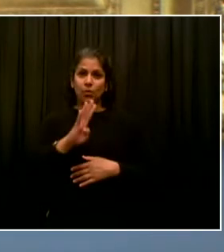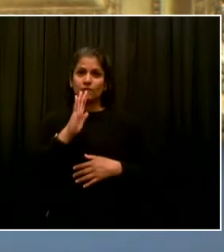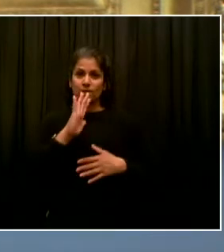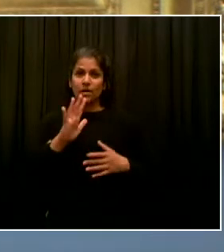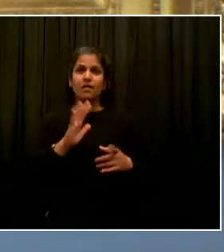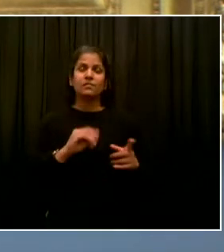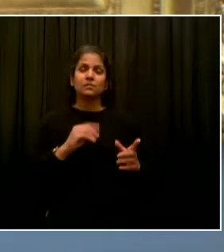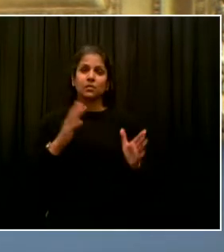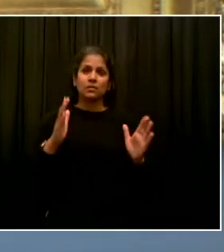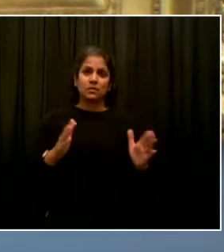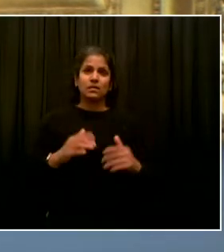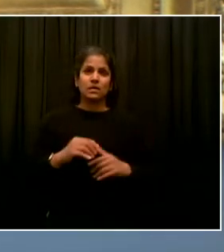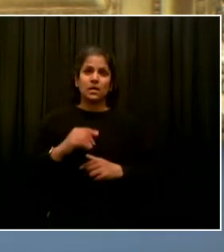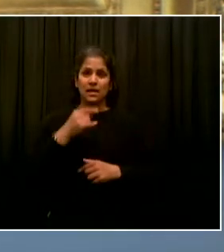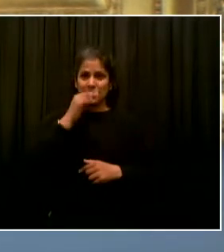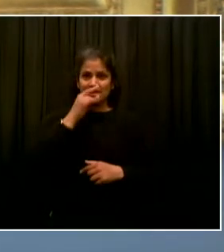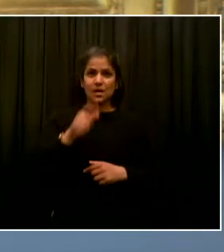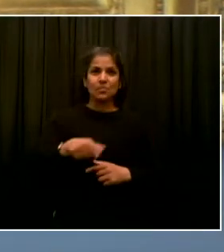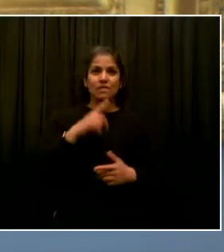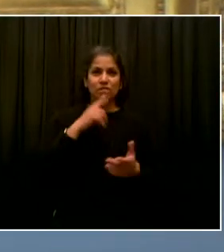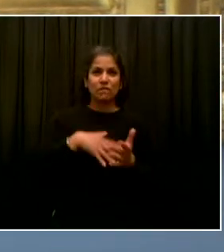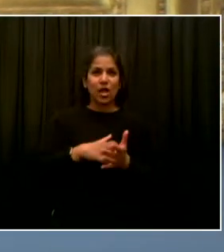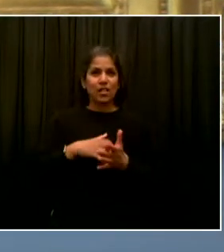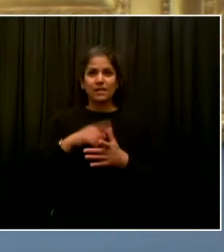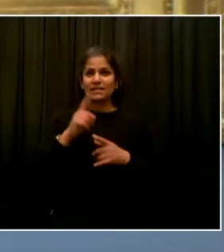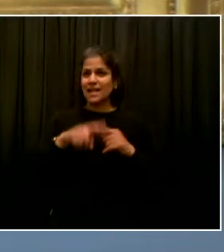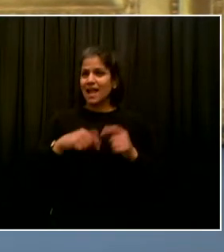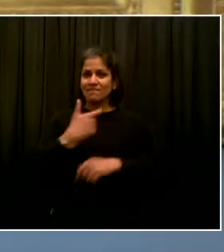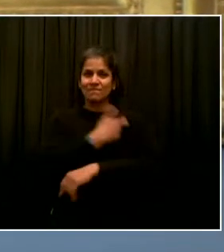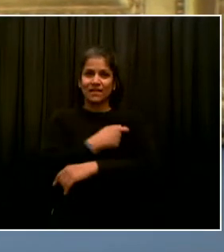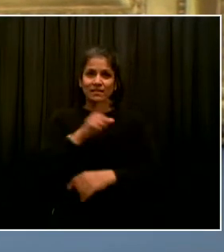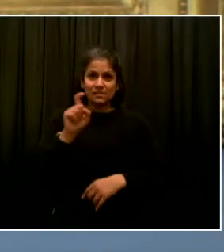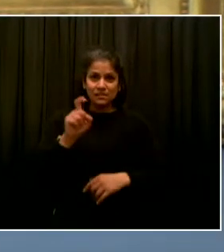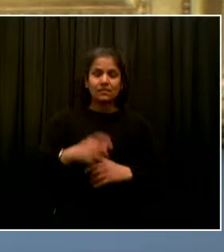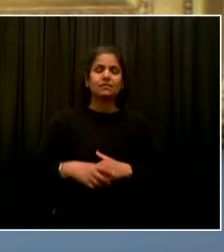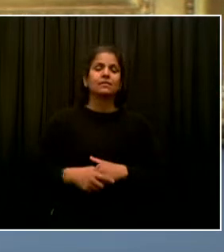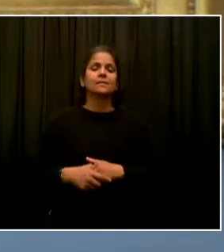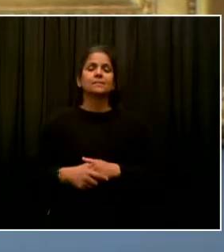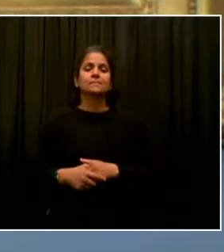in that they cannot get vaccinated currently. I'm wondering, with that